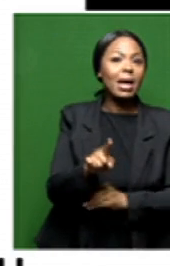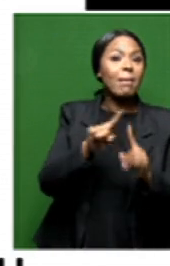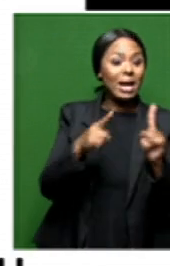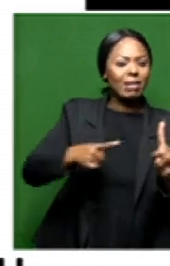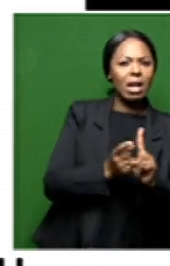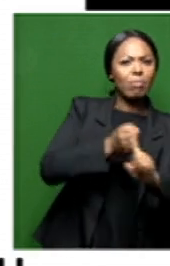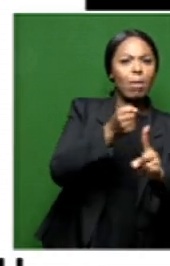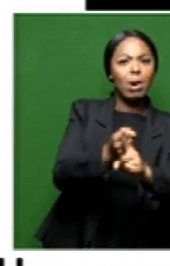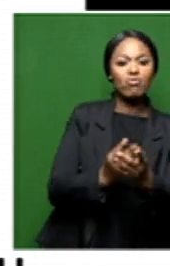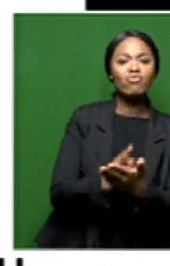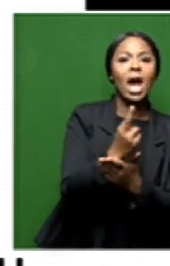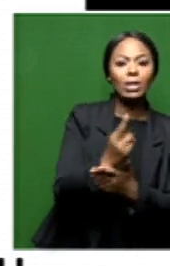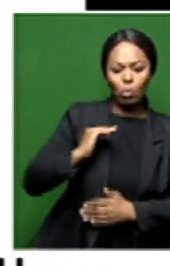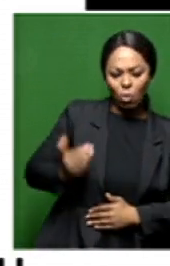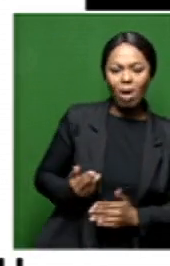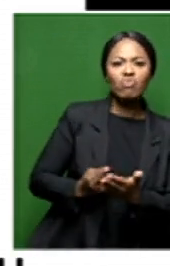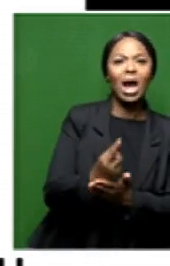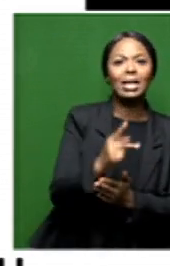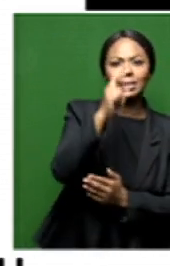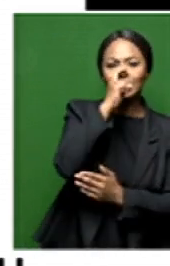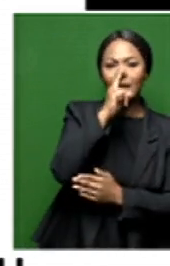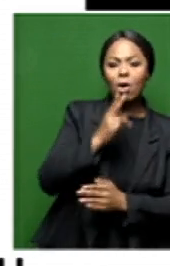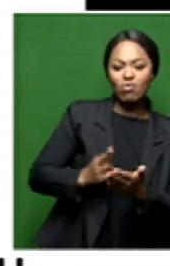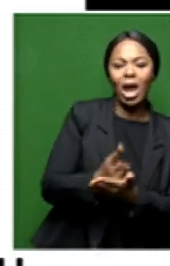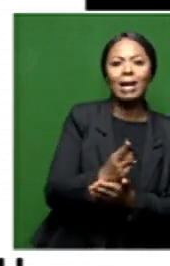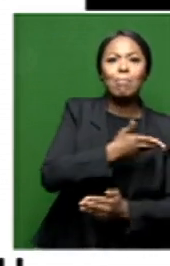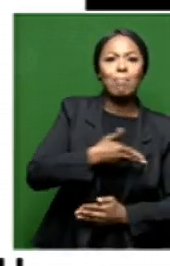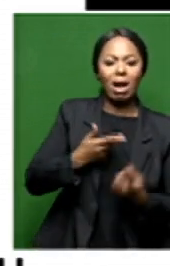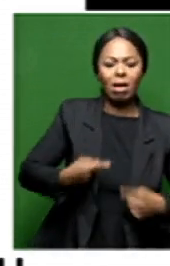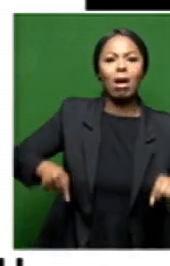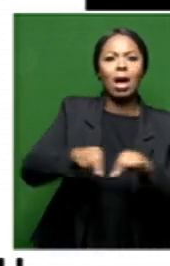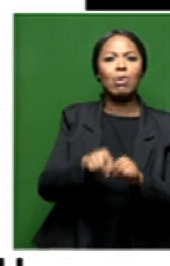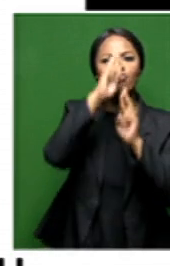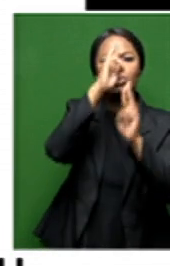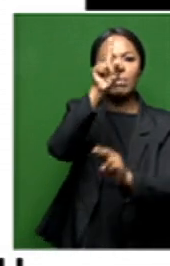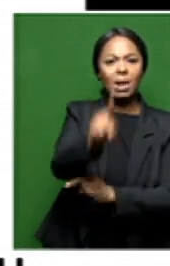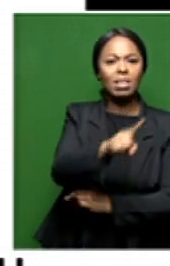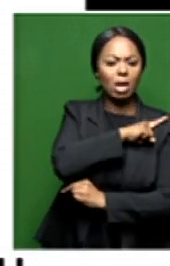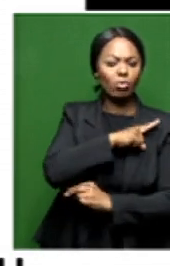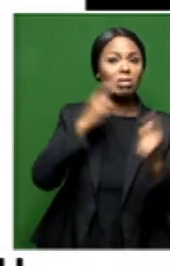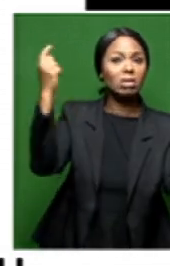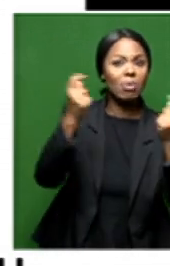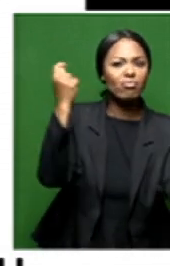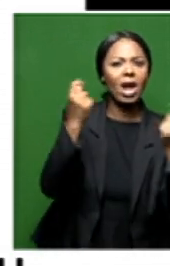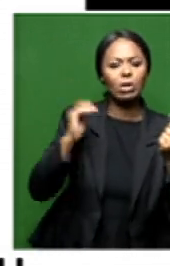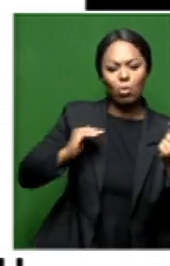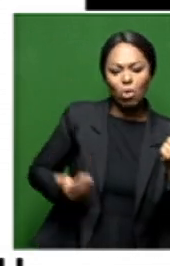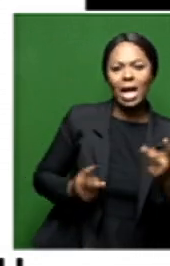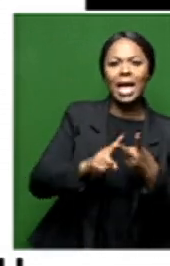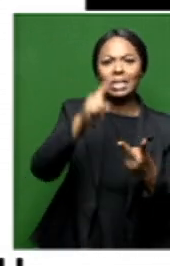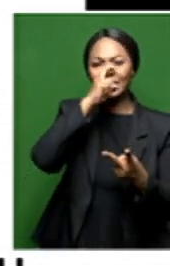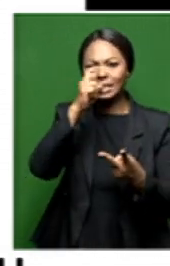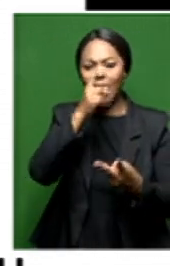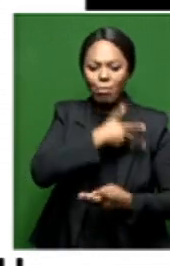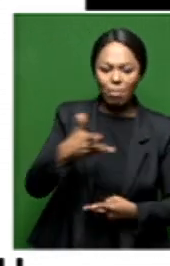and sisters were actually upheld and respected. And hence, we celebrate our sisters, our mothers who are